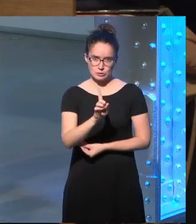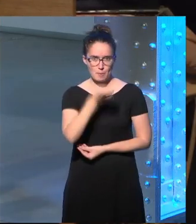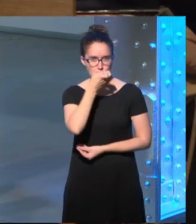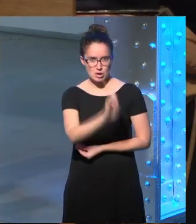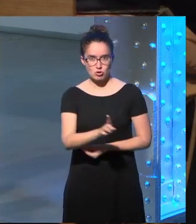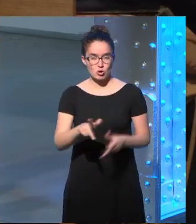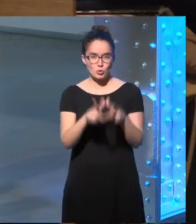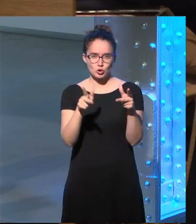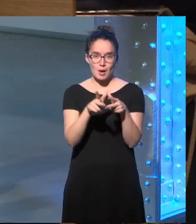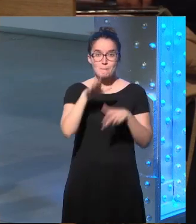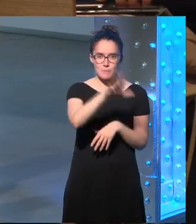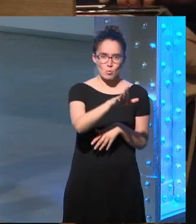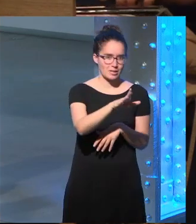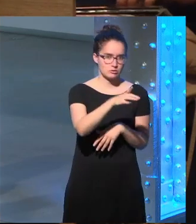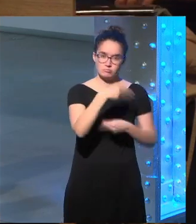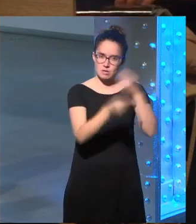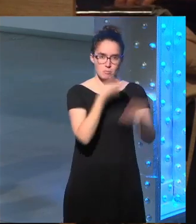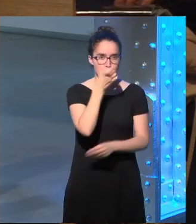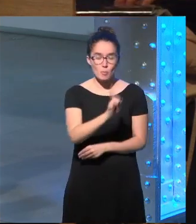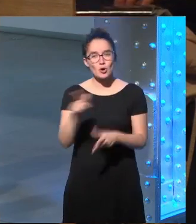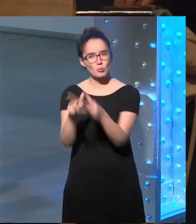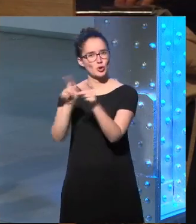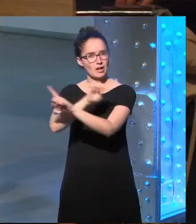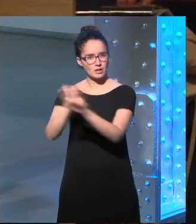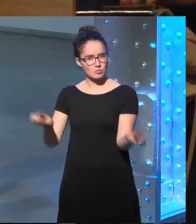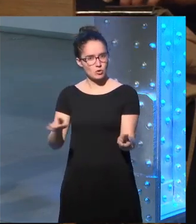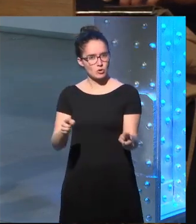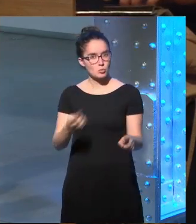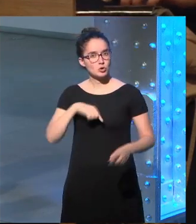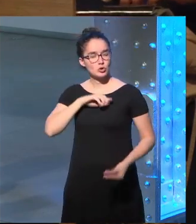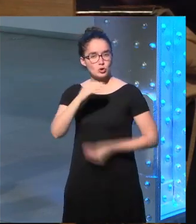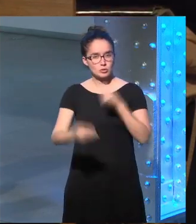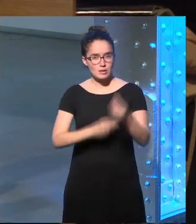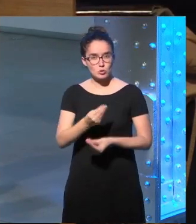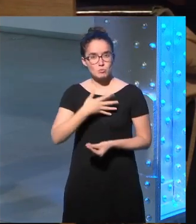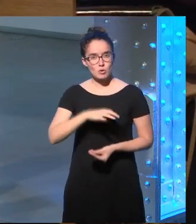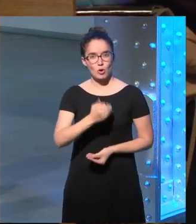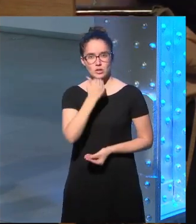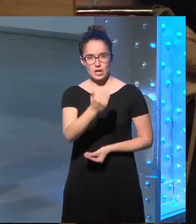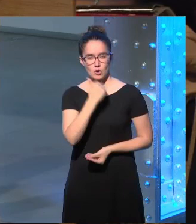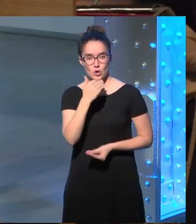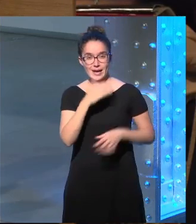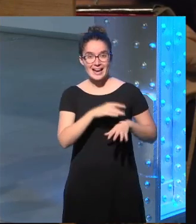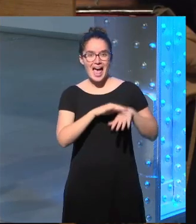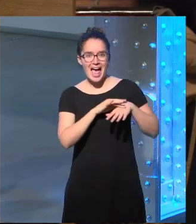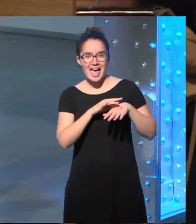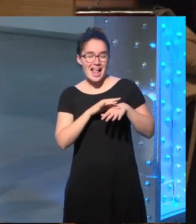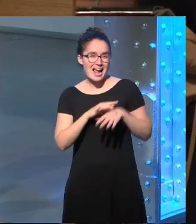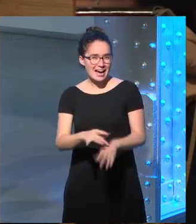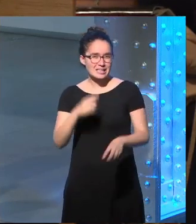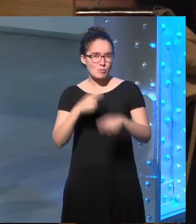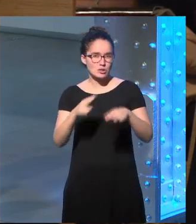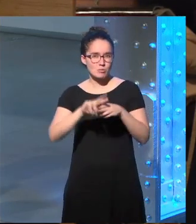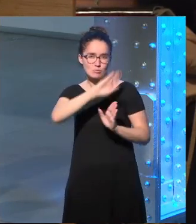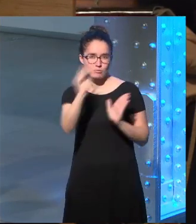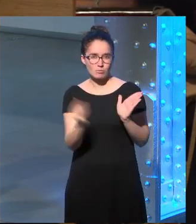question about us doing the right job as a society, not only as a country, is very disappointment. But what we